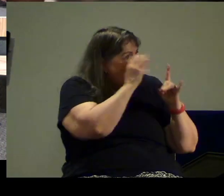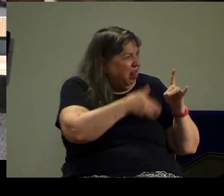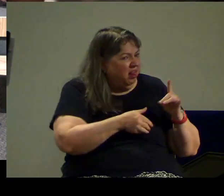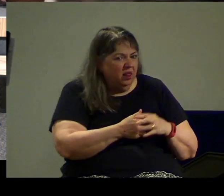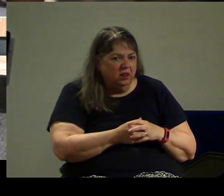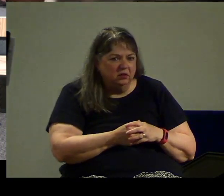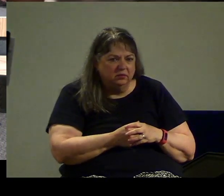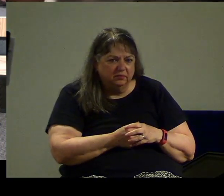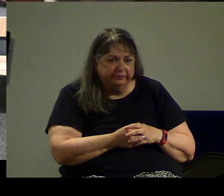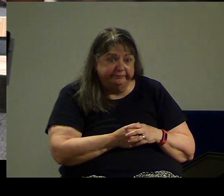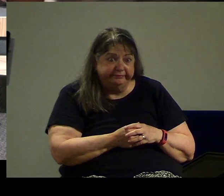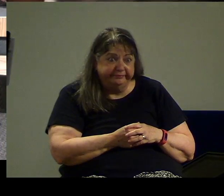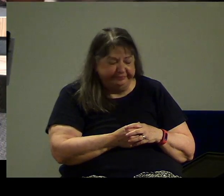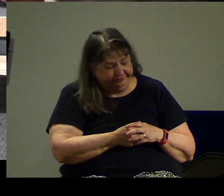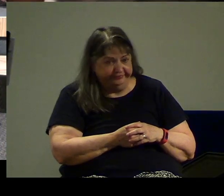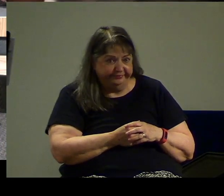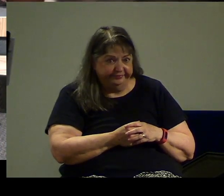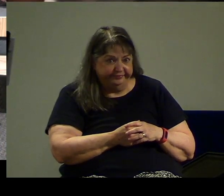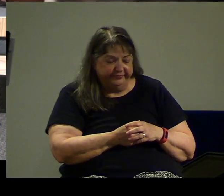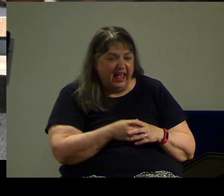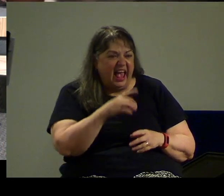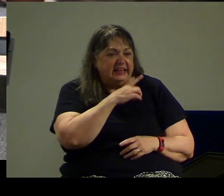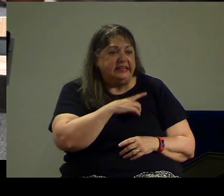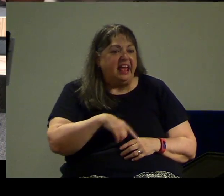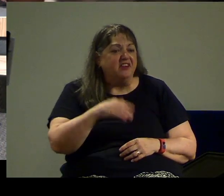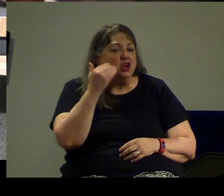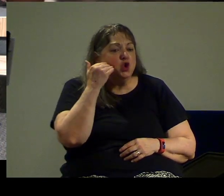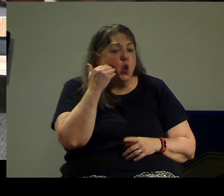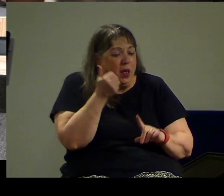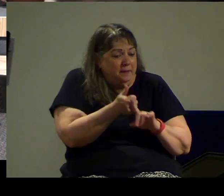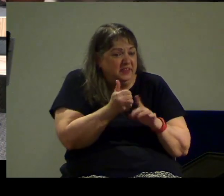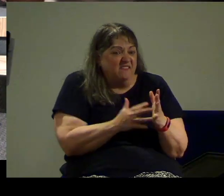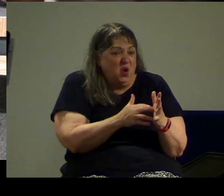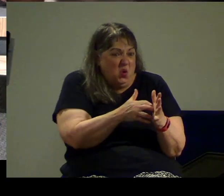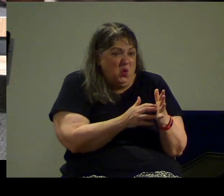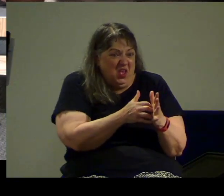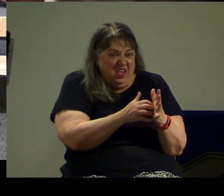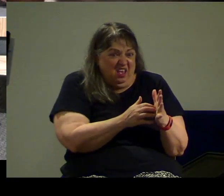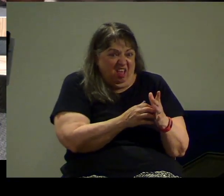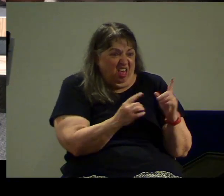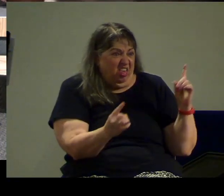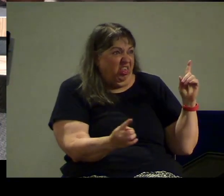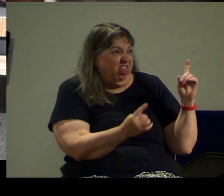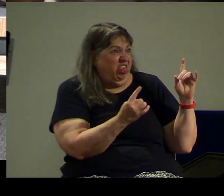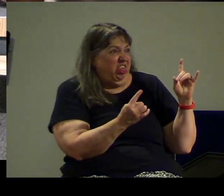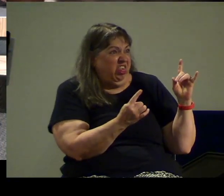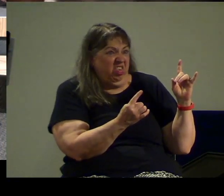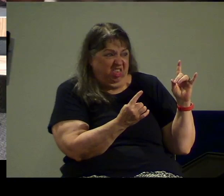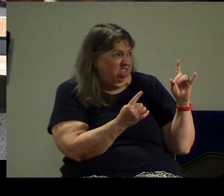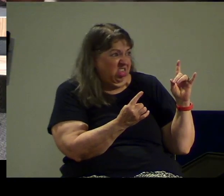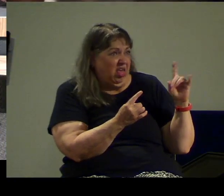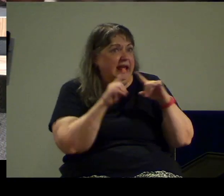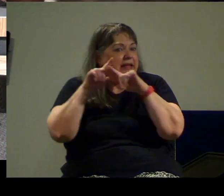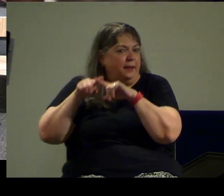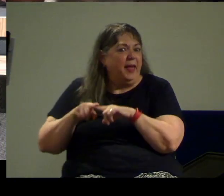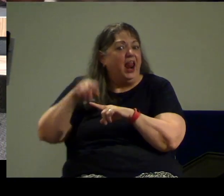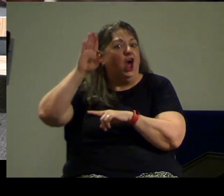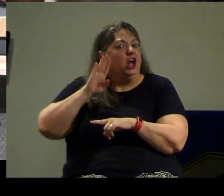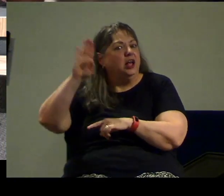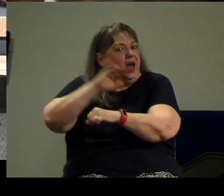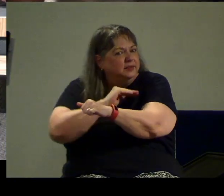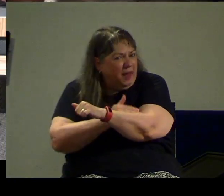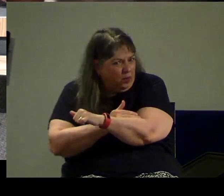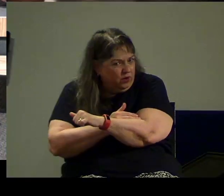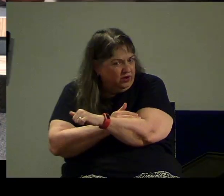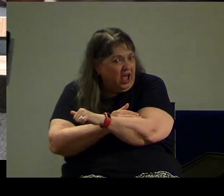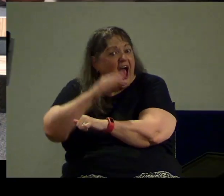his own strength or in his own power, in his own wisdom or knowledge. He didn't devise a plan and a scheme. David just went out